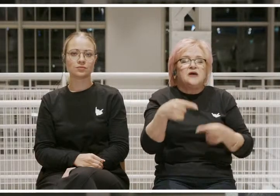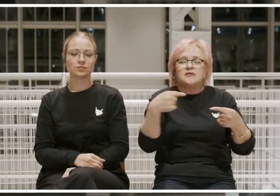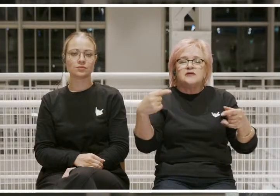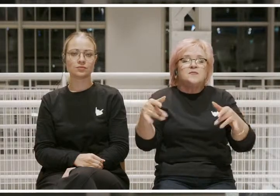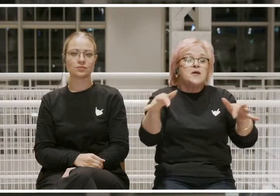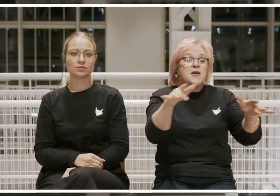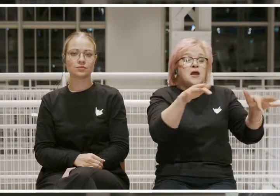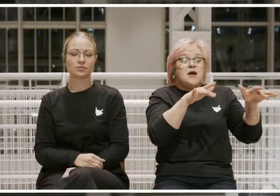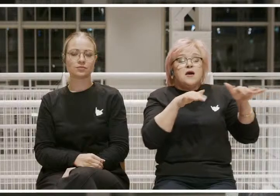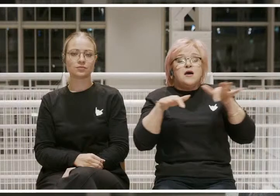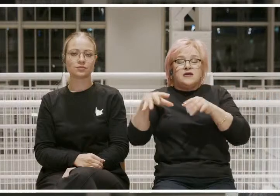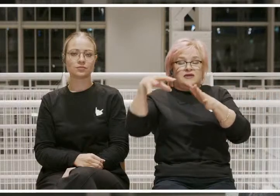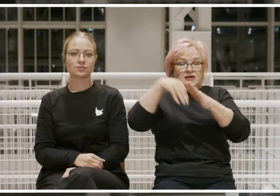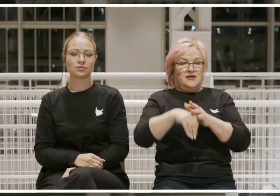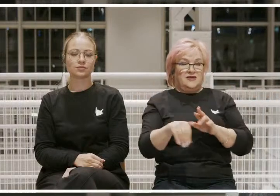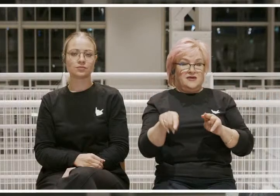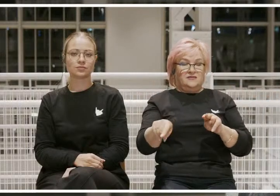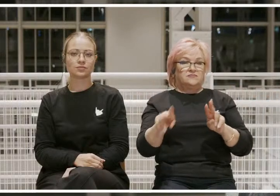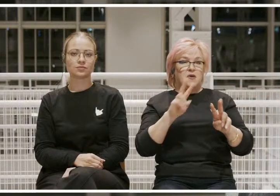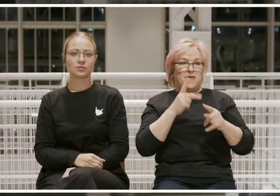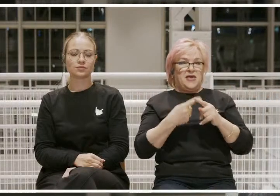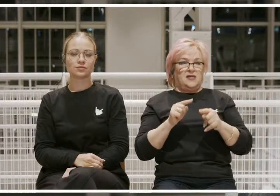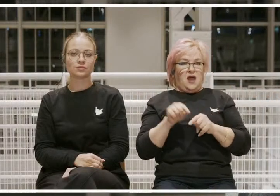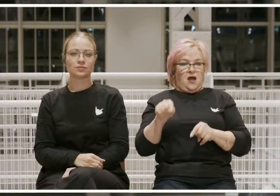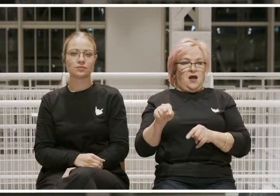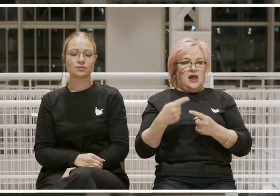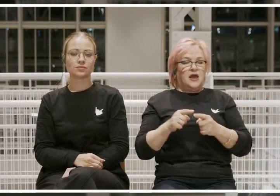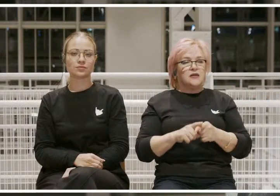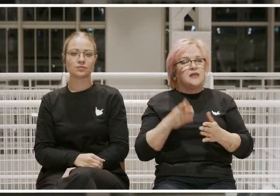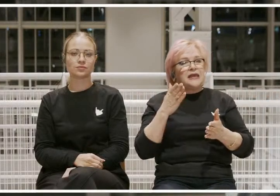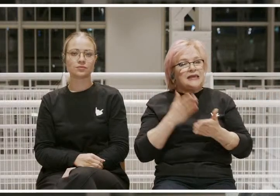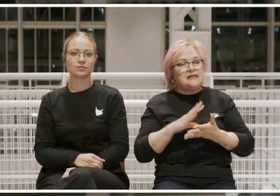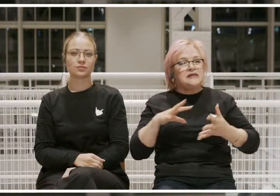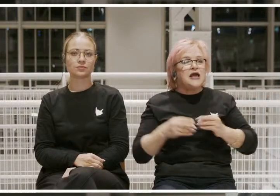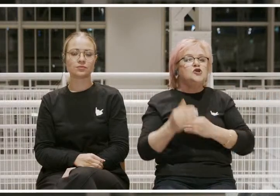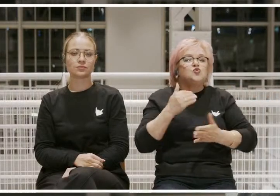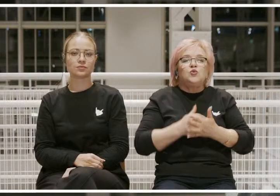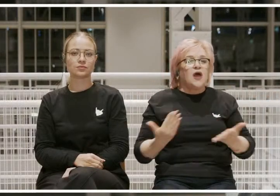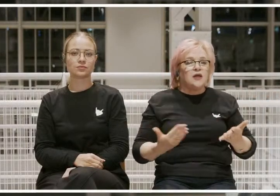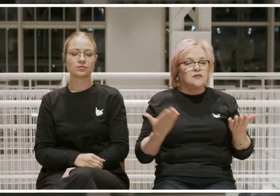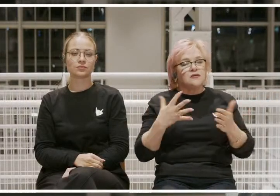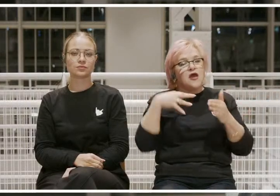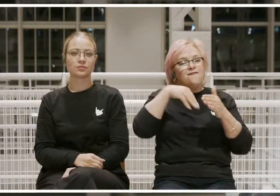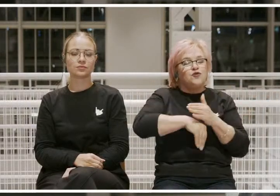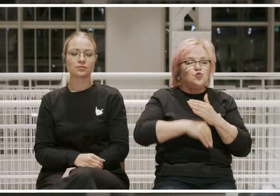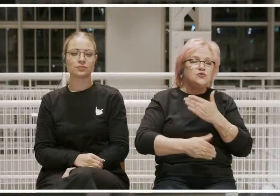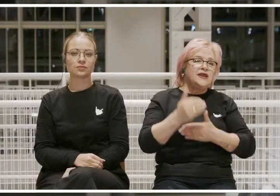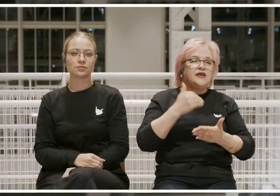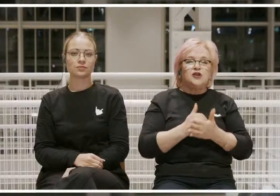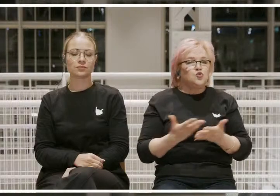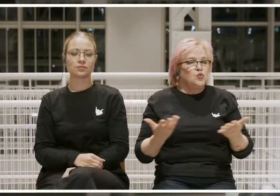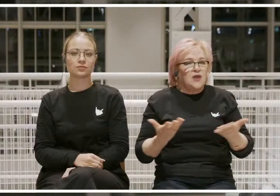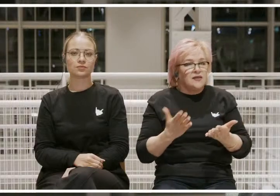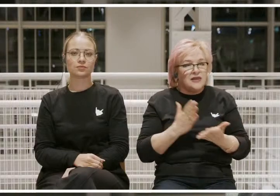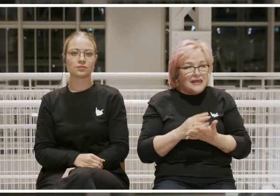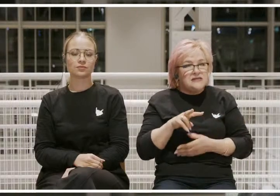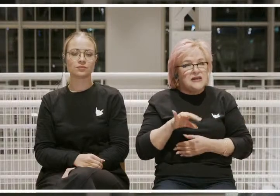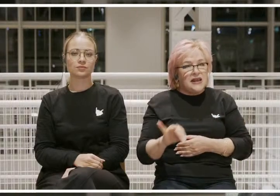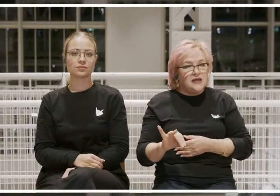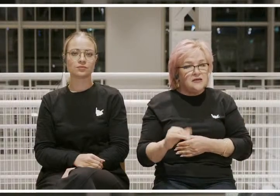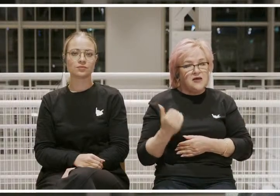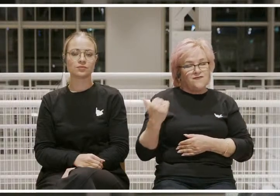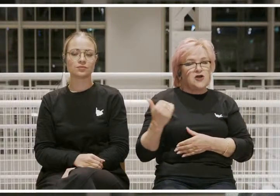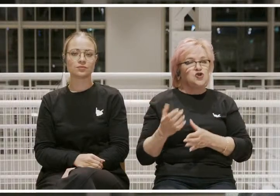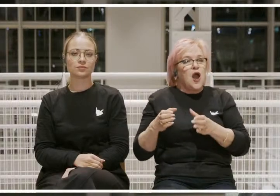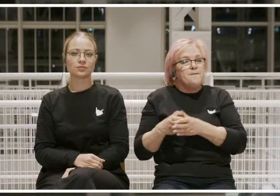are there any results of the Biennale, like your internal ones in your company, in the foundation,